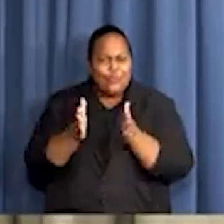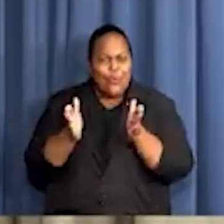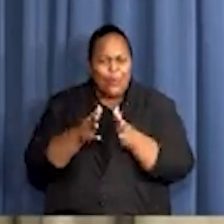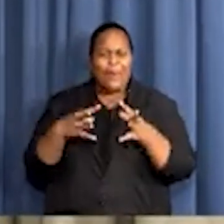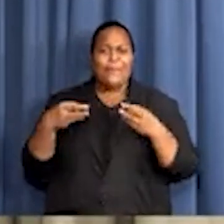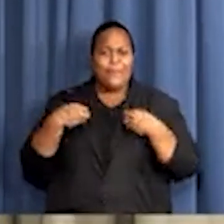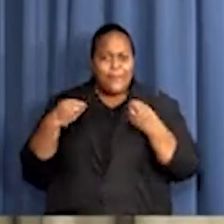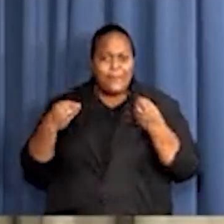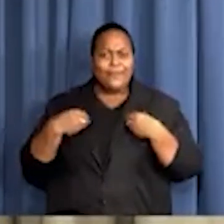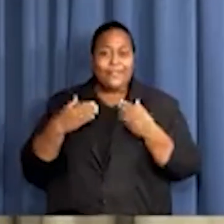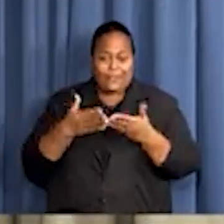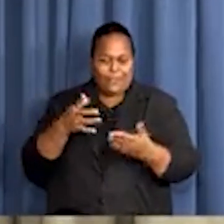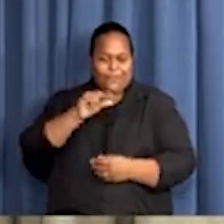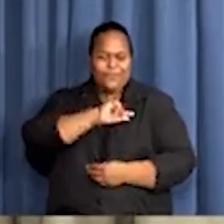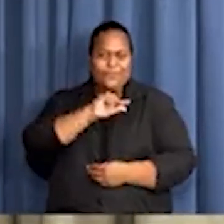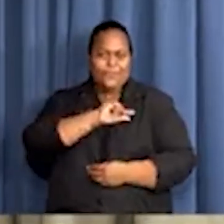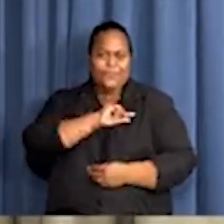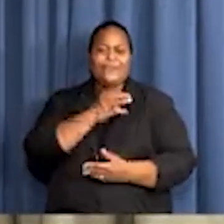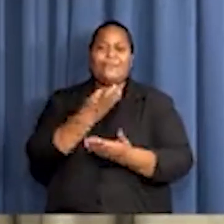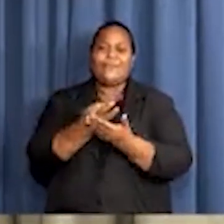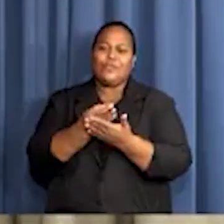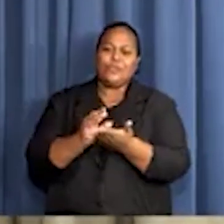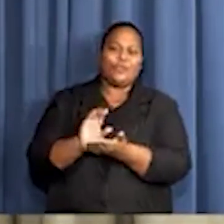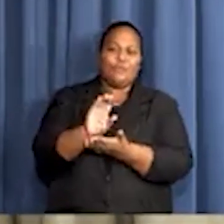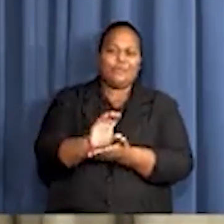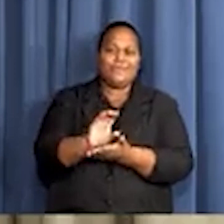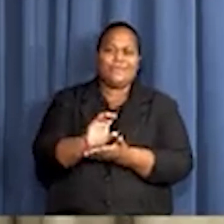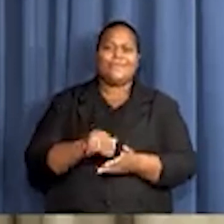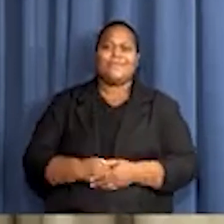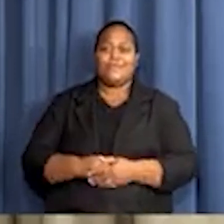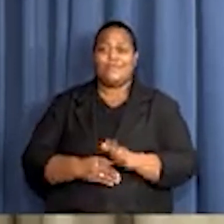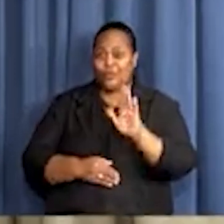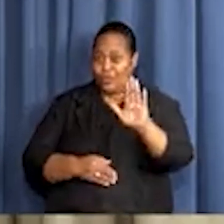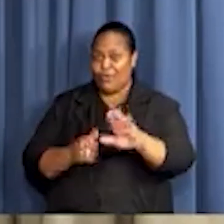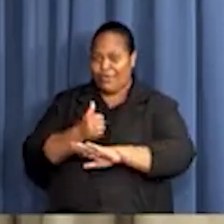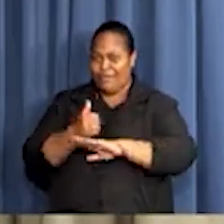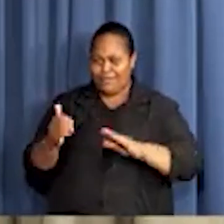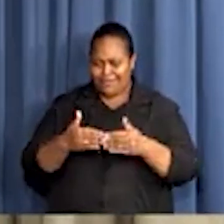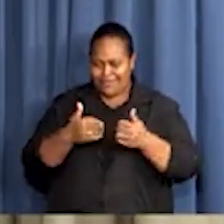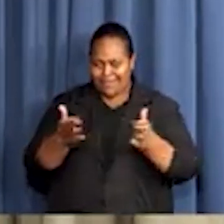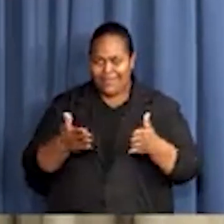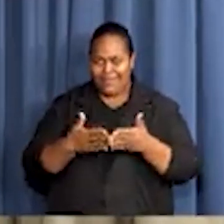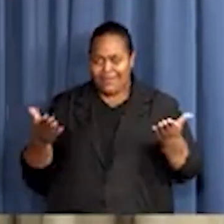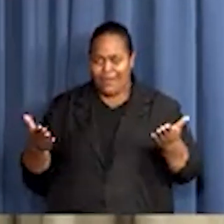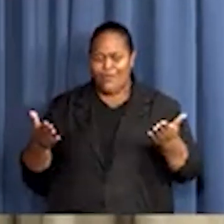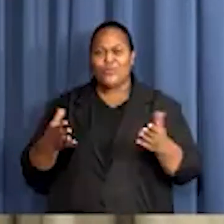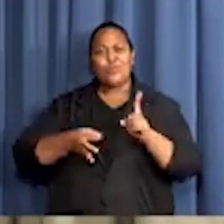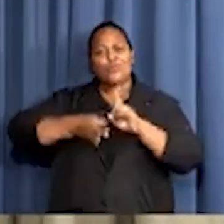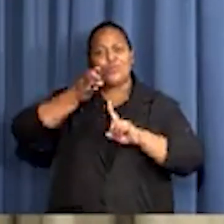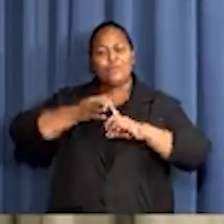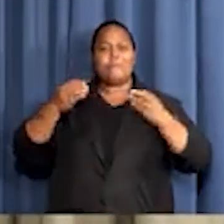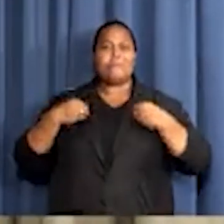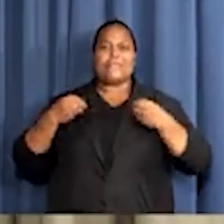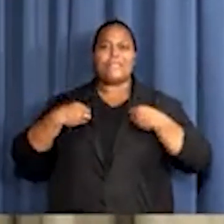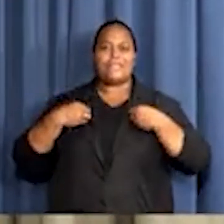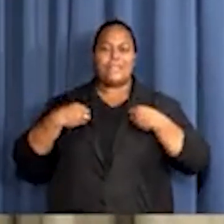enterprises have qualified for financial support. Your government has made a start on further improving the business